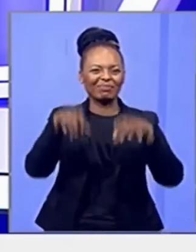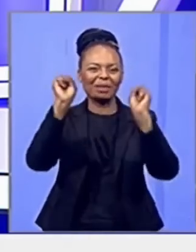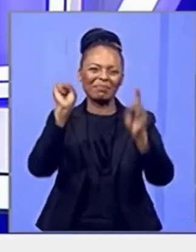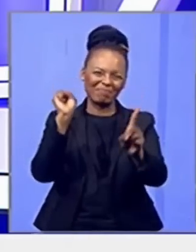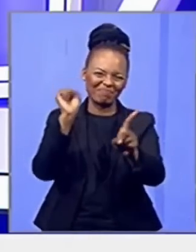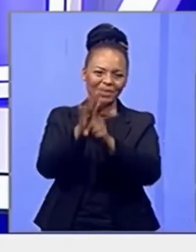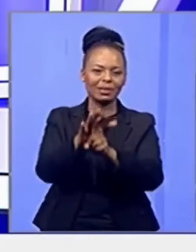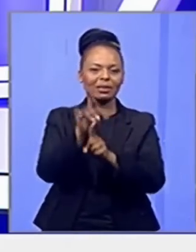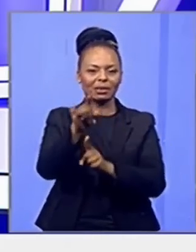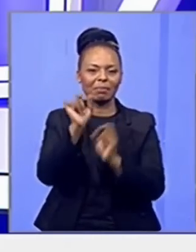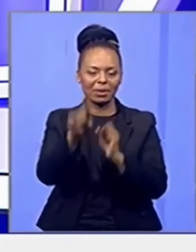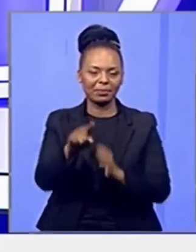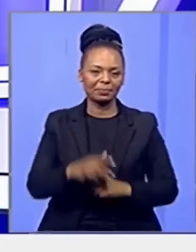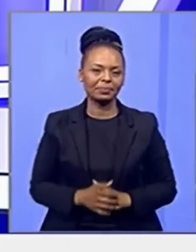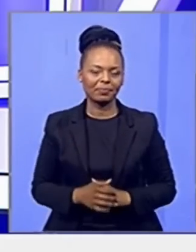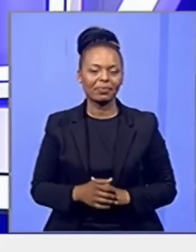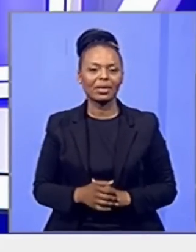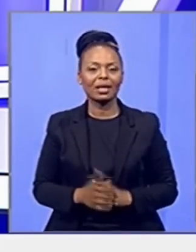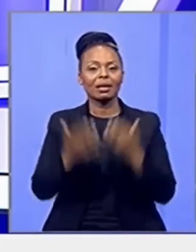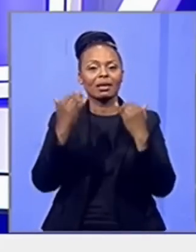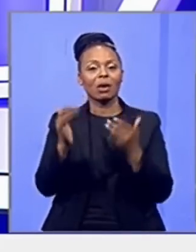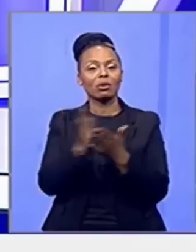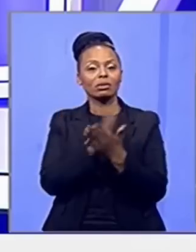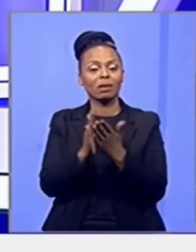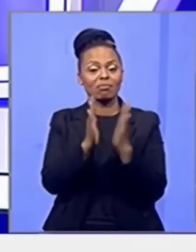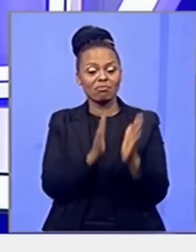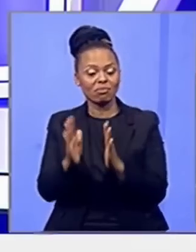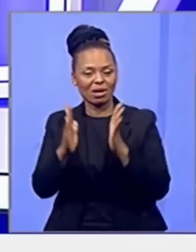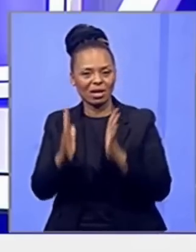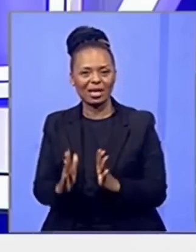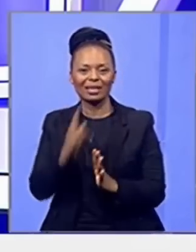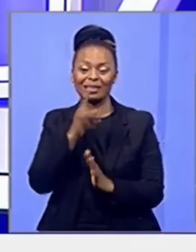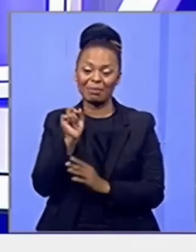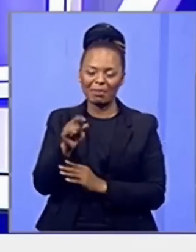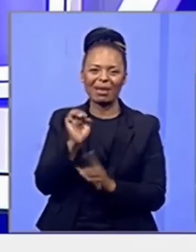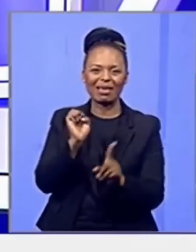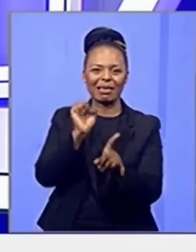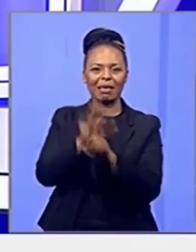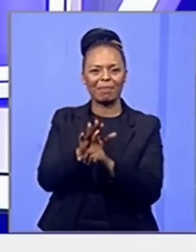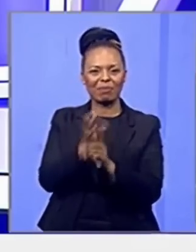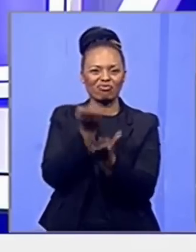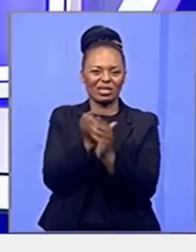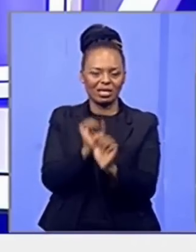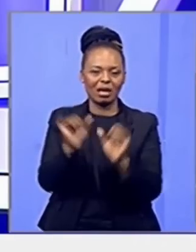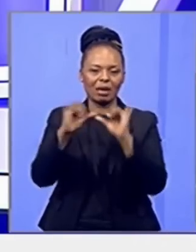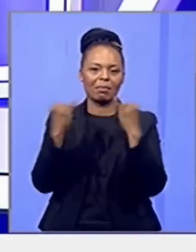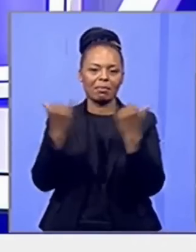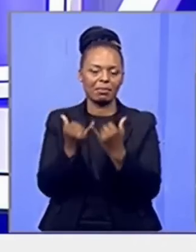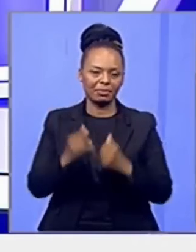sa rulaganyetšwago. Bahlankedi ba re seemo se se ama mašeleng a khamphane gampe.